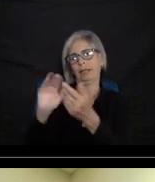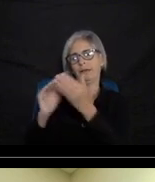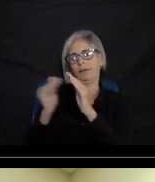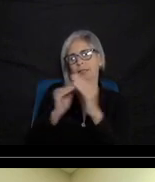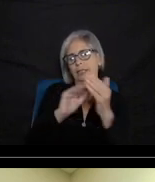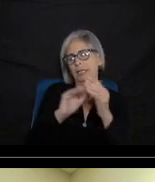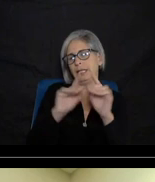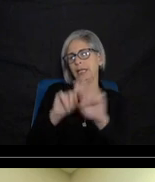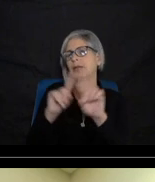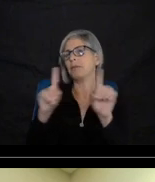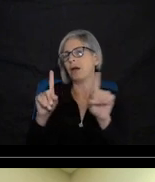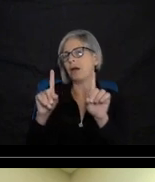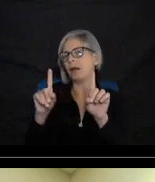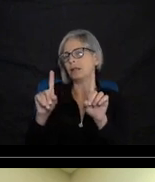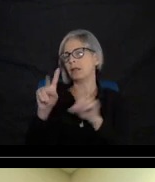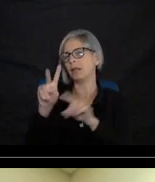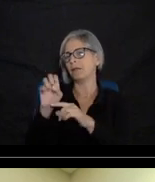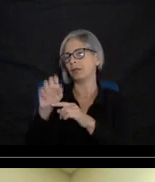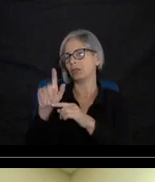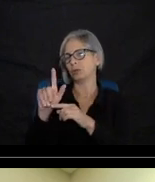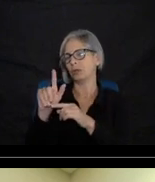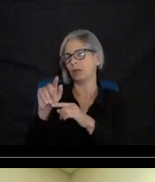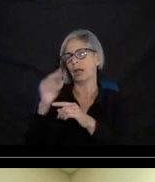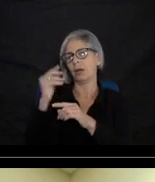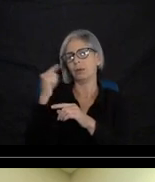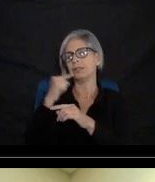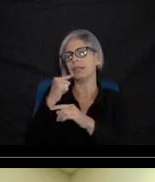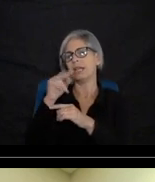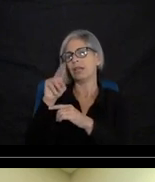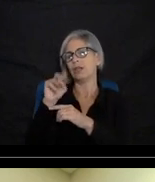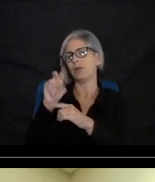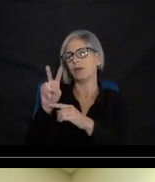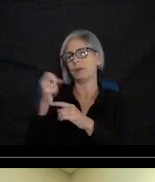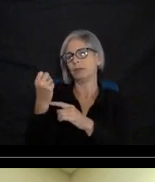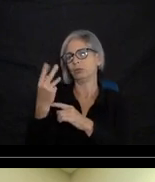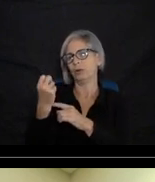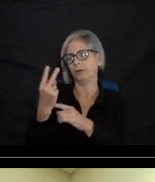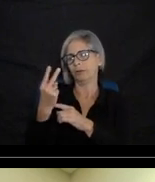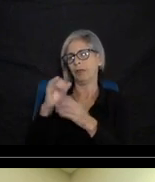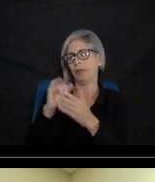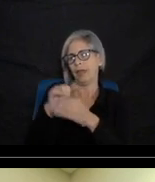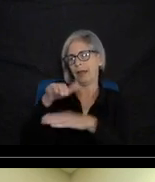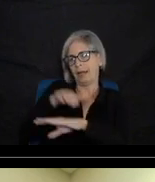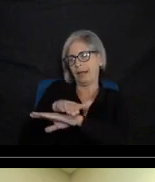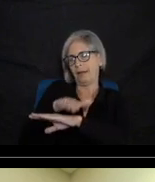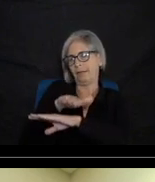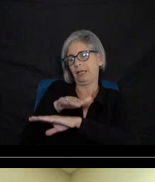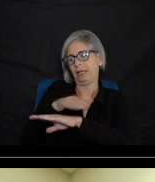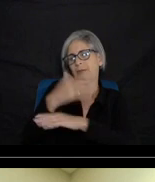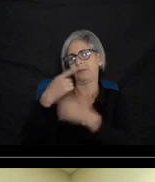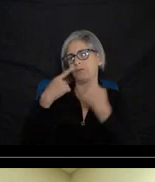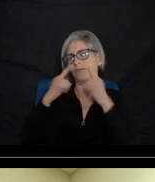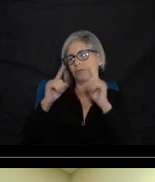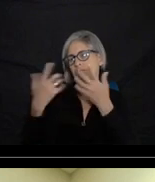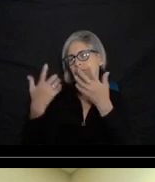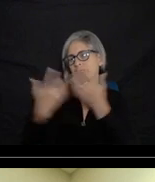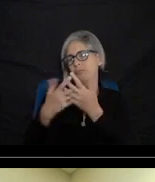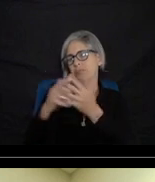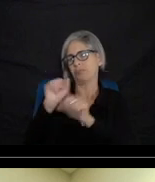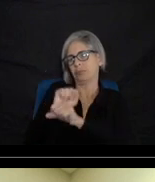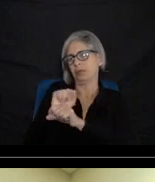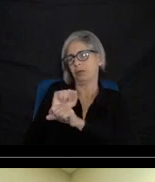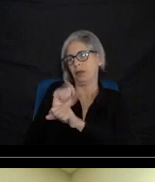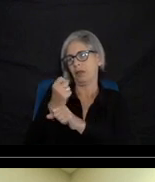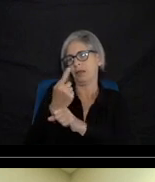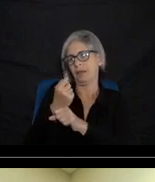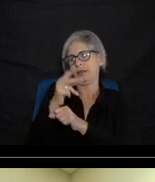but because it's virtual, I would say that November 12th, that evening, might work out best because the 11th is Veterans